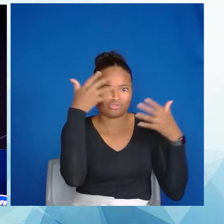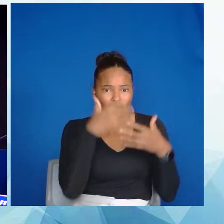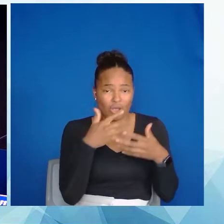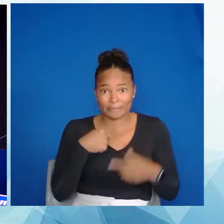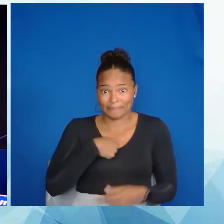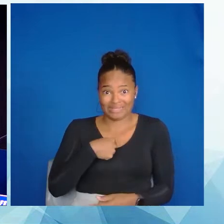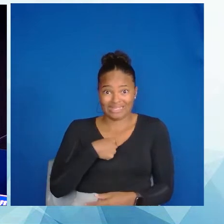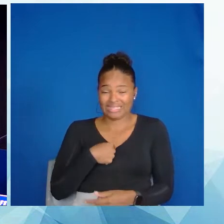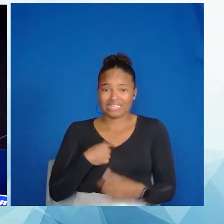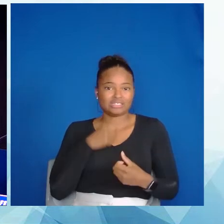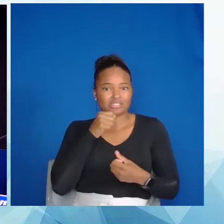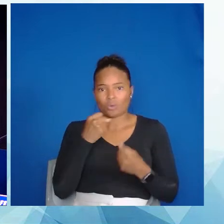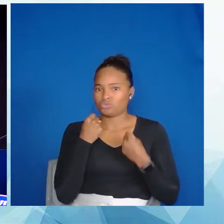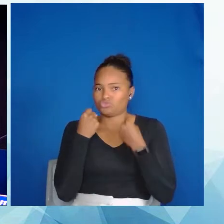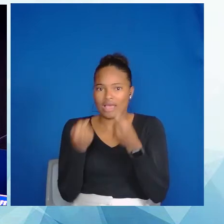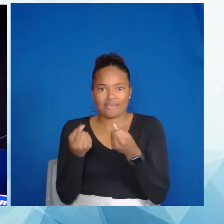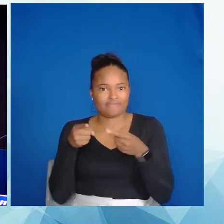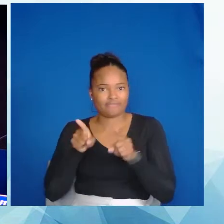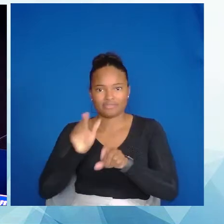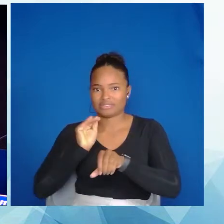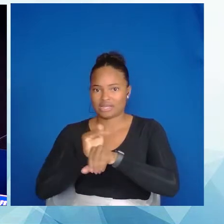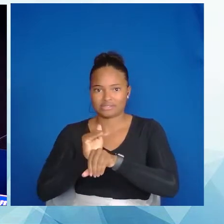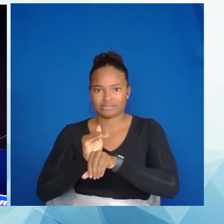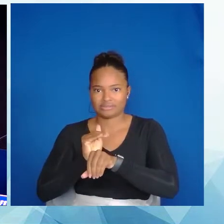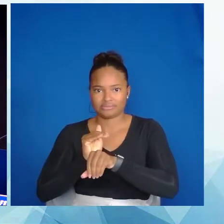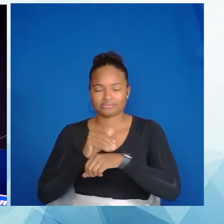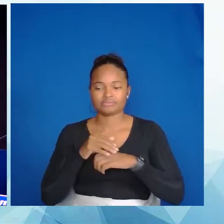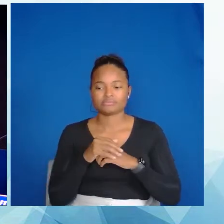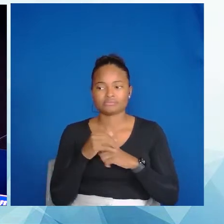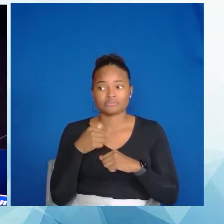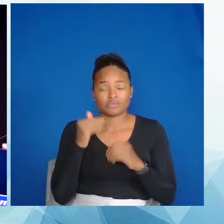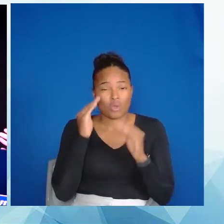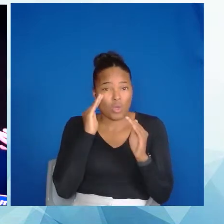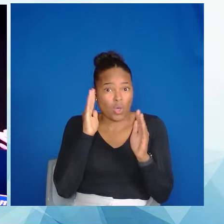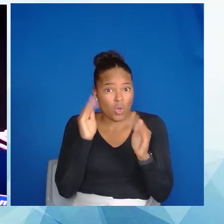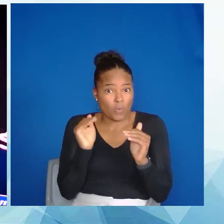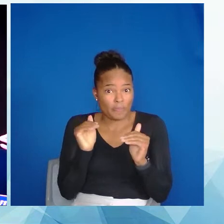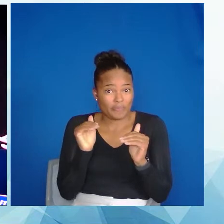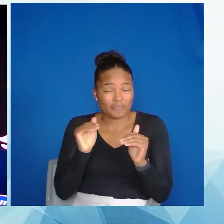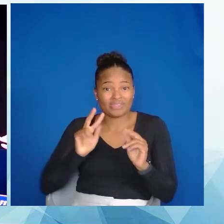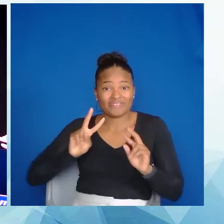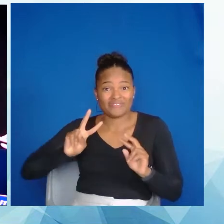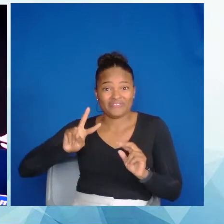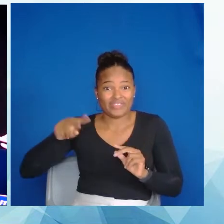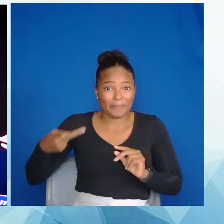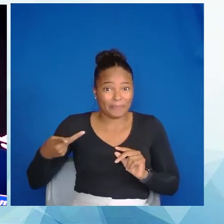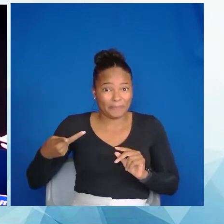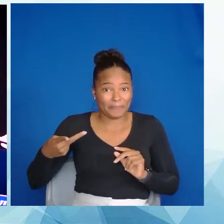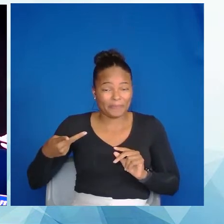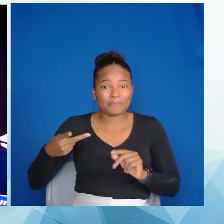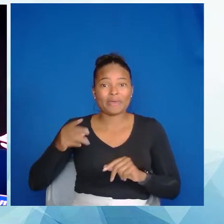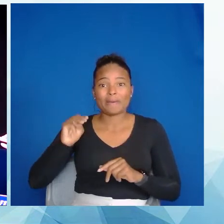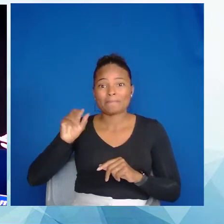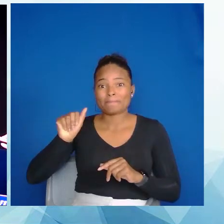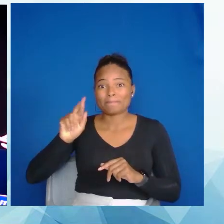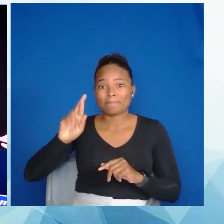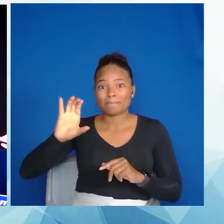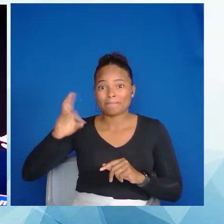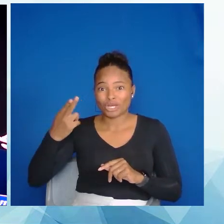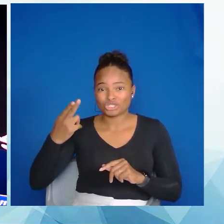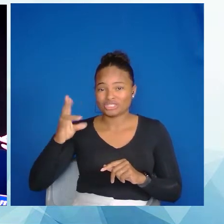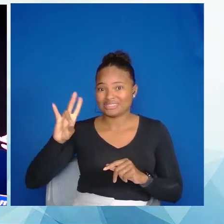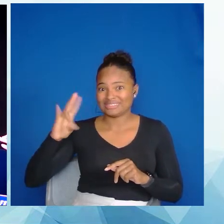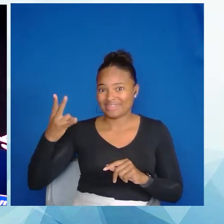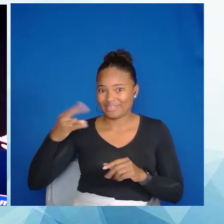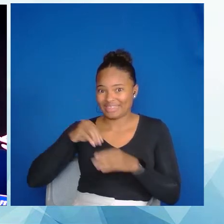night, and so I was hoping that maybe we could flip those and have March 7th in Tucson rather